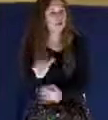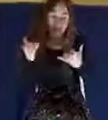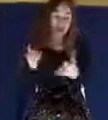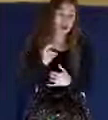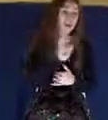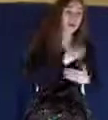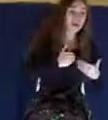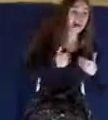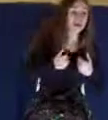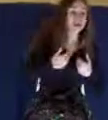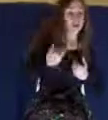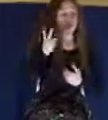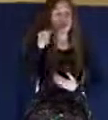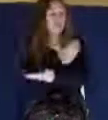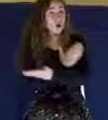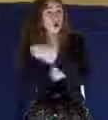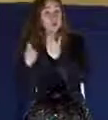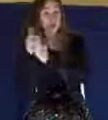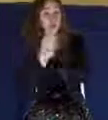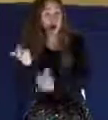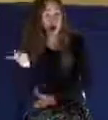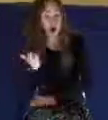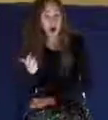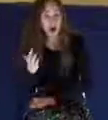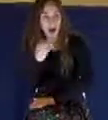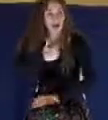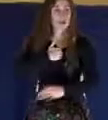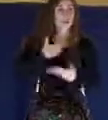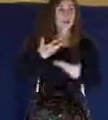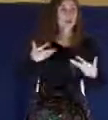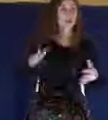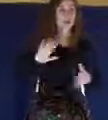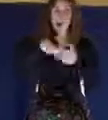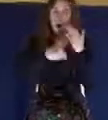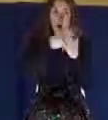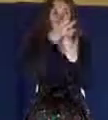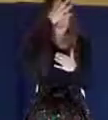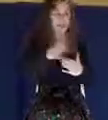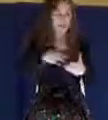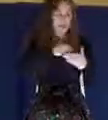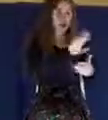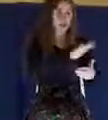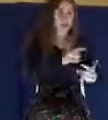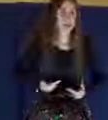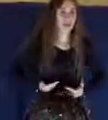has to bear terrible heartache, terrible sorrow.